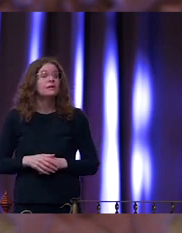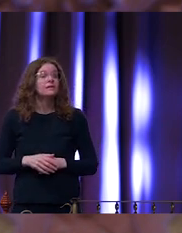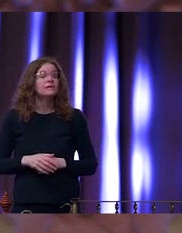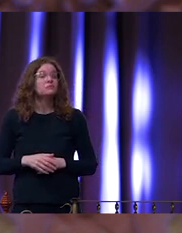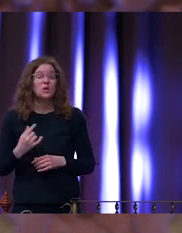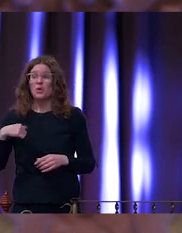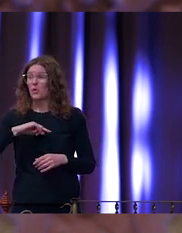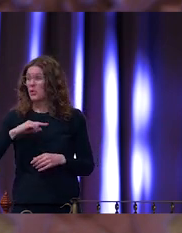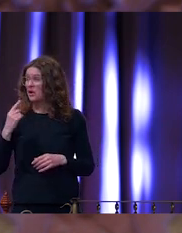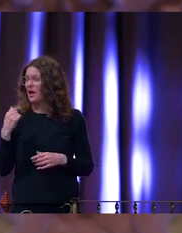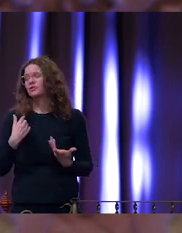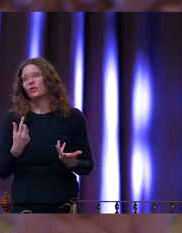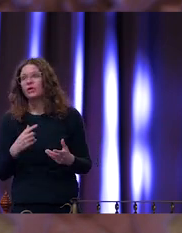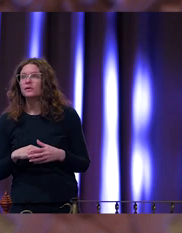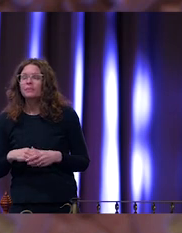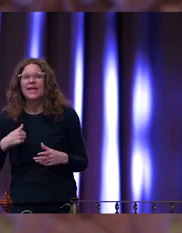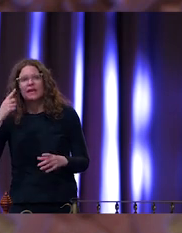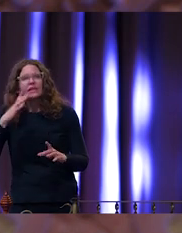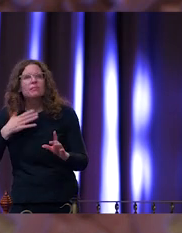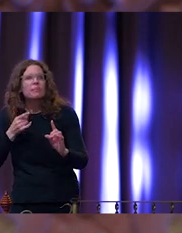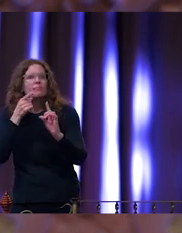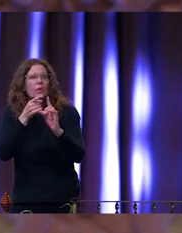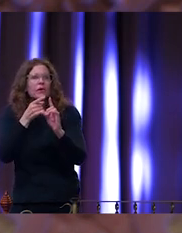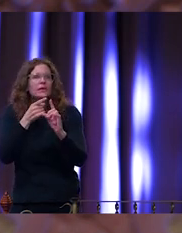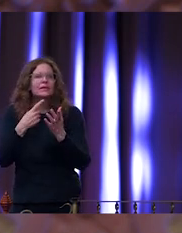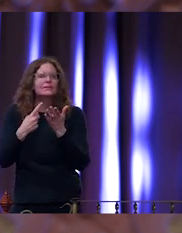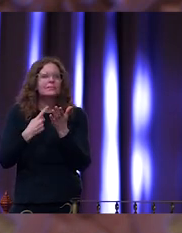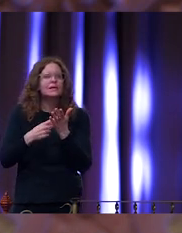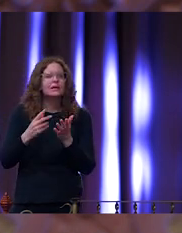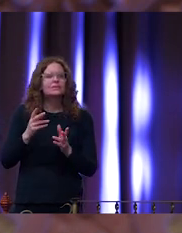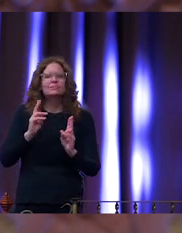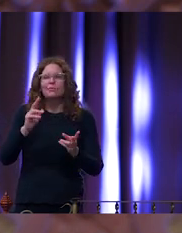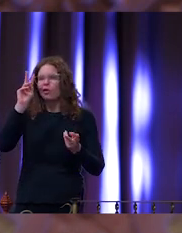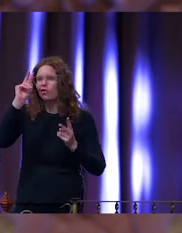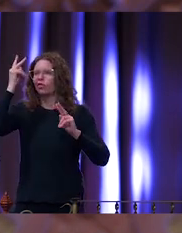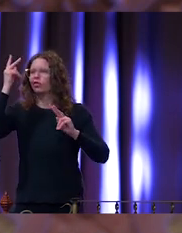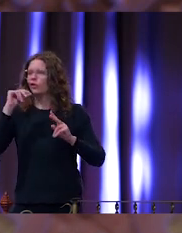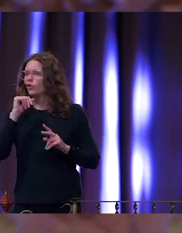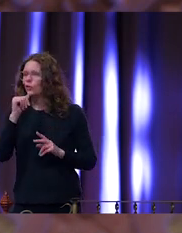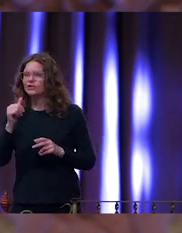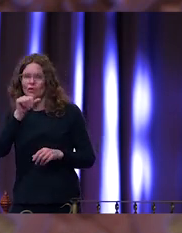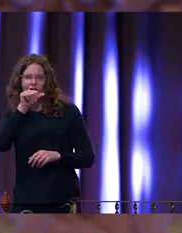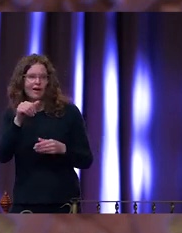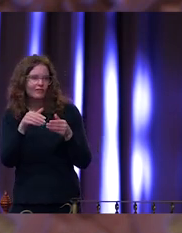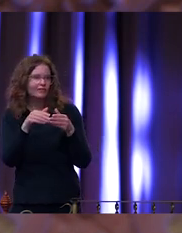I guess I'm trying to say, at times I think folks might misinterpret that we don't love GenOp as much as you do, but we